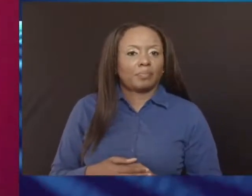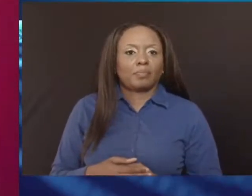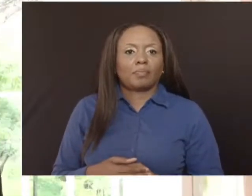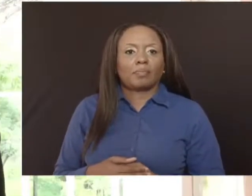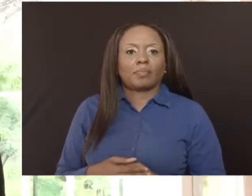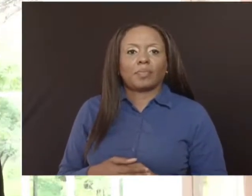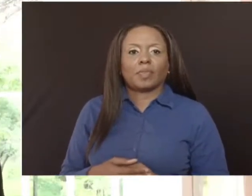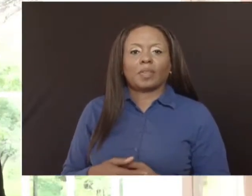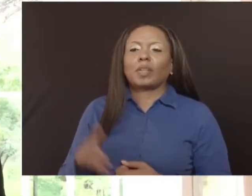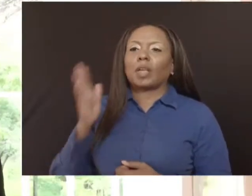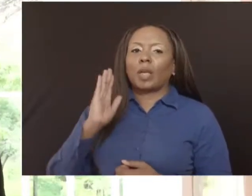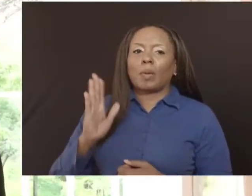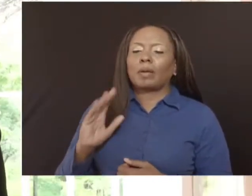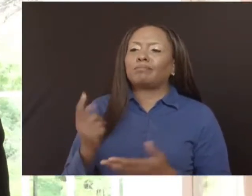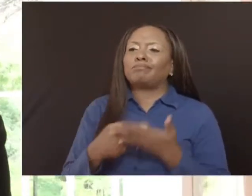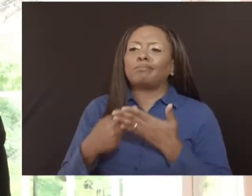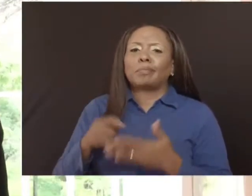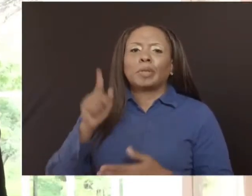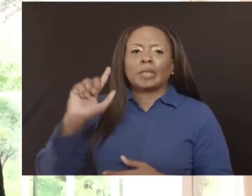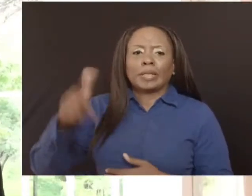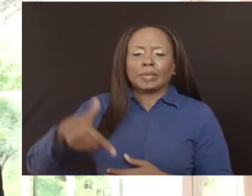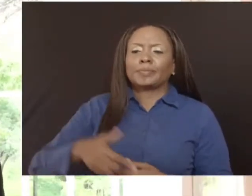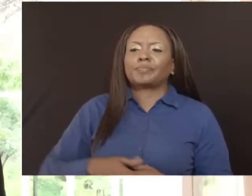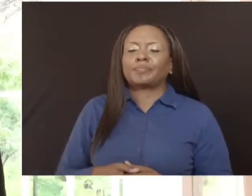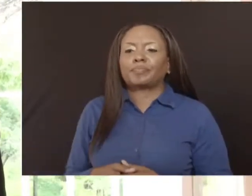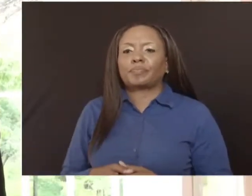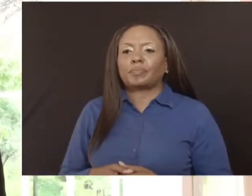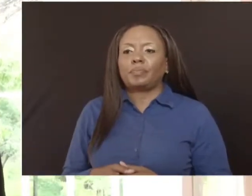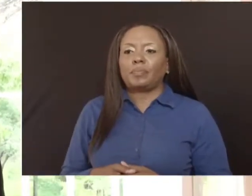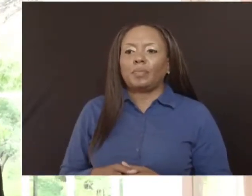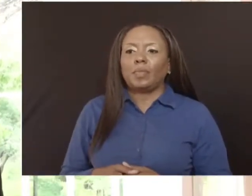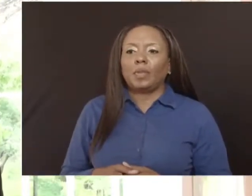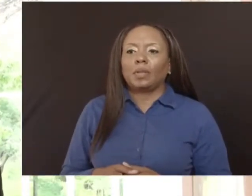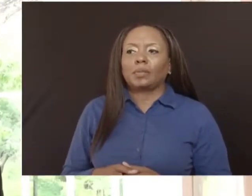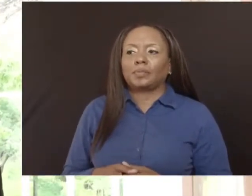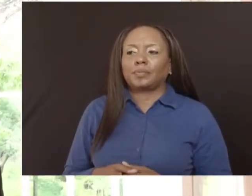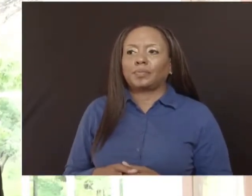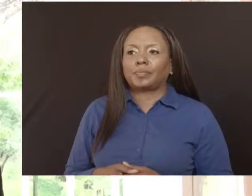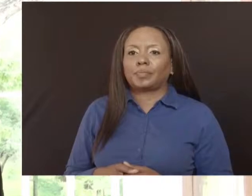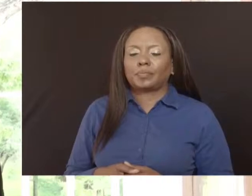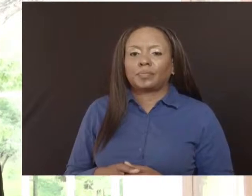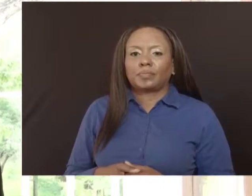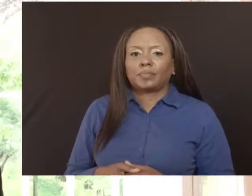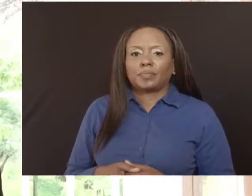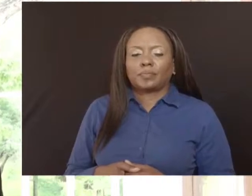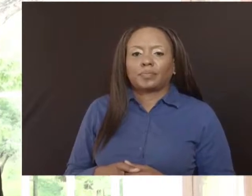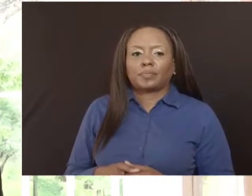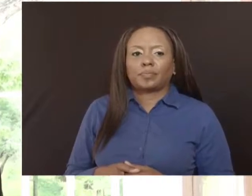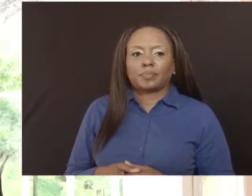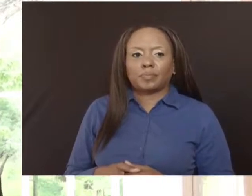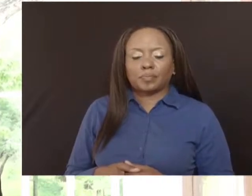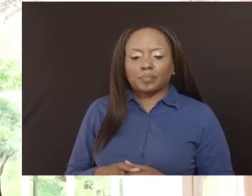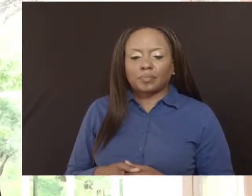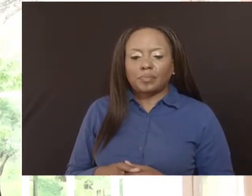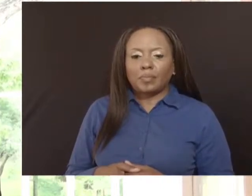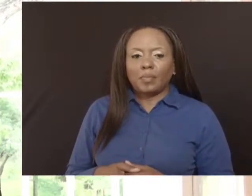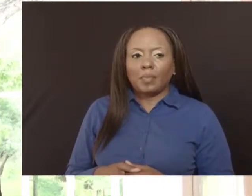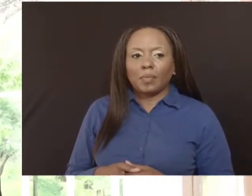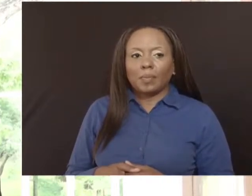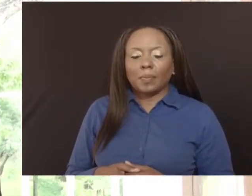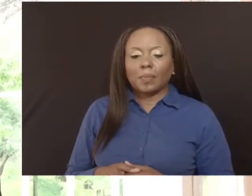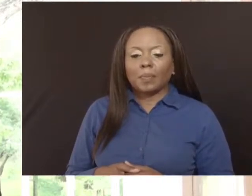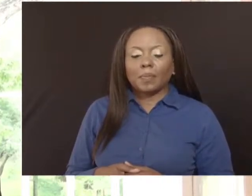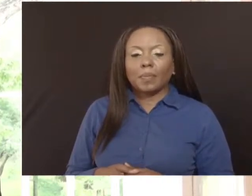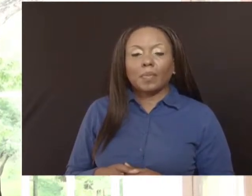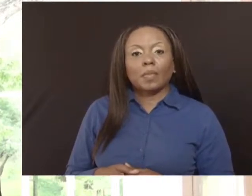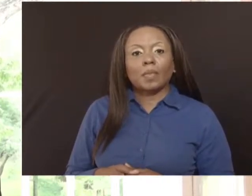Back to you as well. I can say that one big concern which is being expressed by people who are dealing